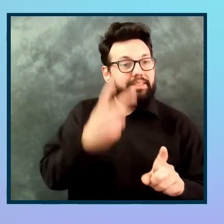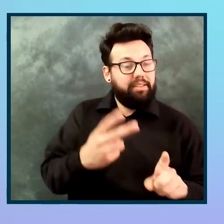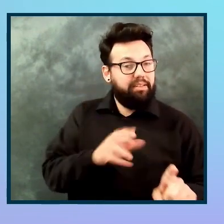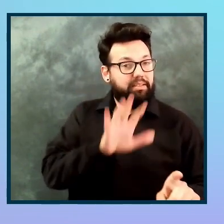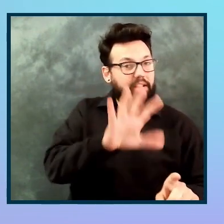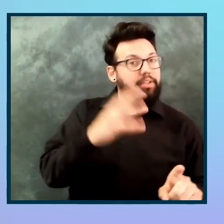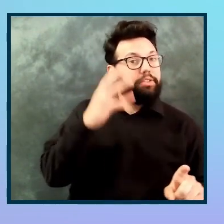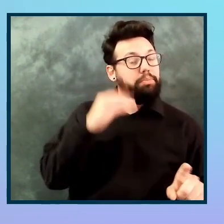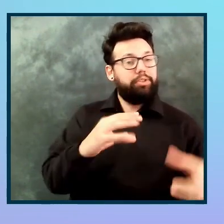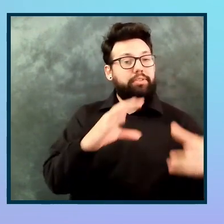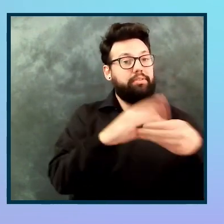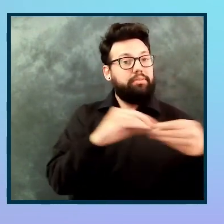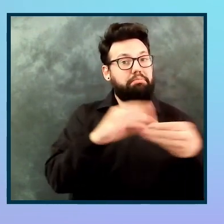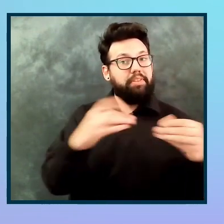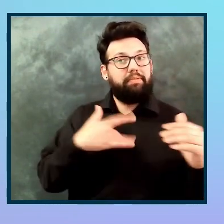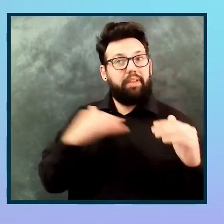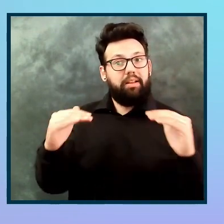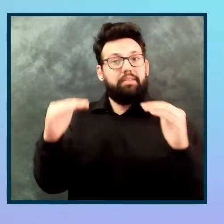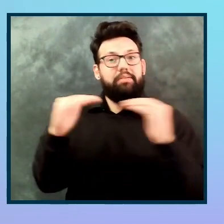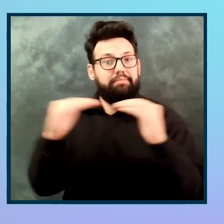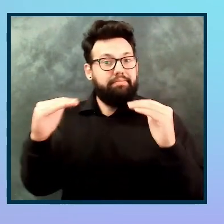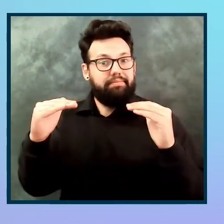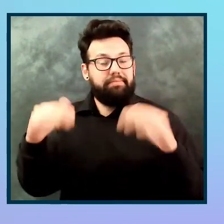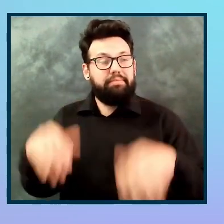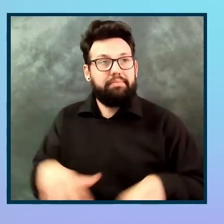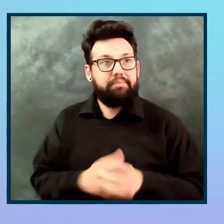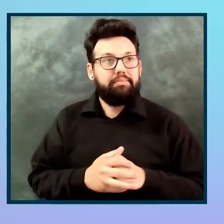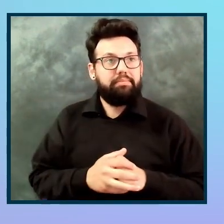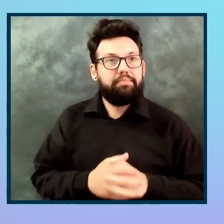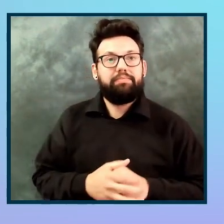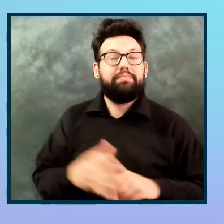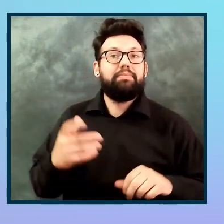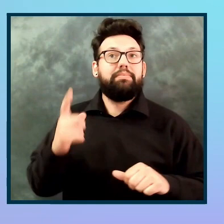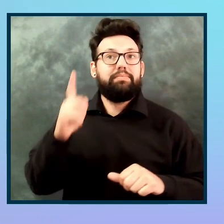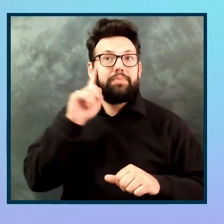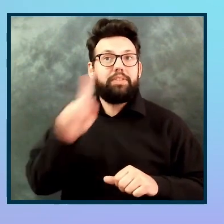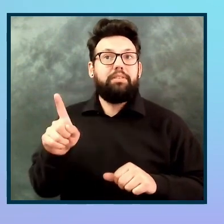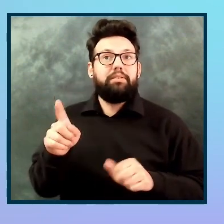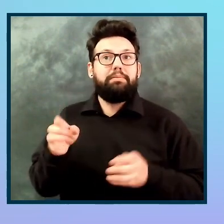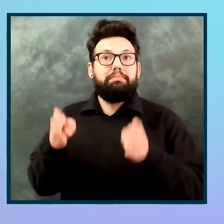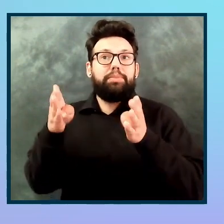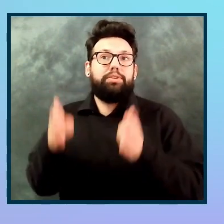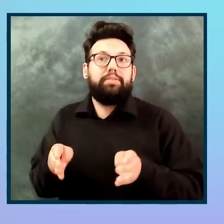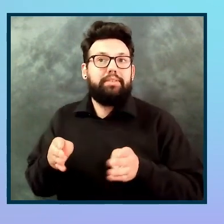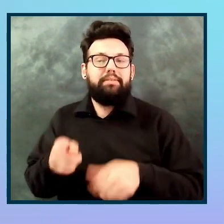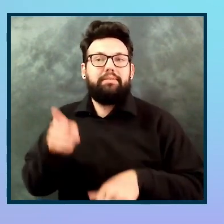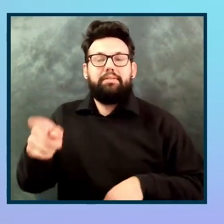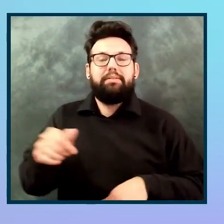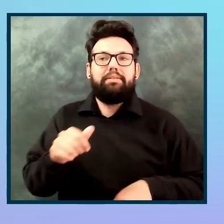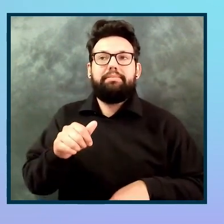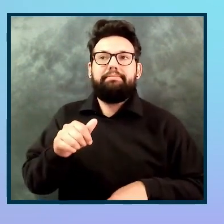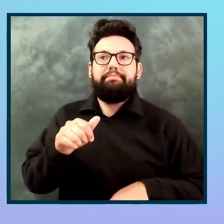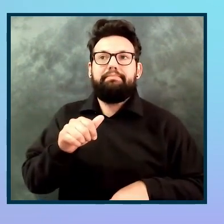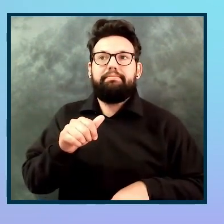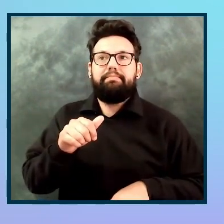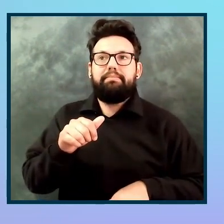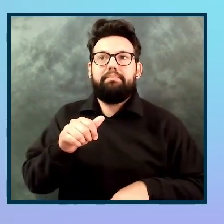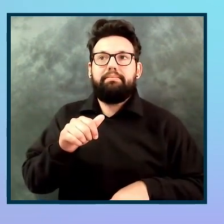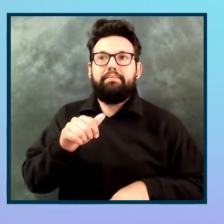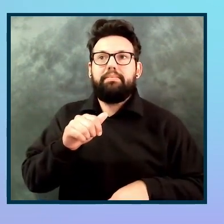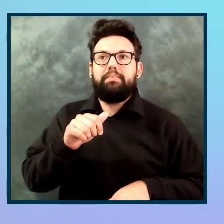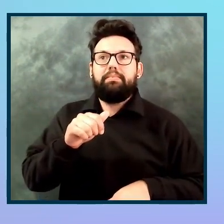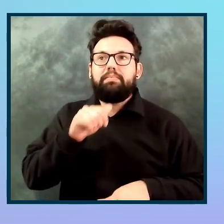a user that doesn't need specific accessibility services, how are they accessing, how are they using the product